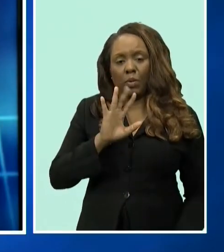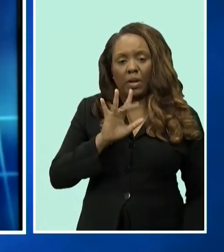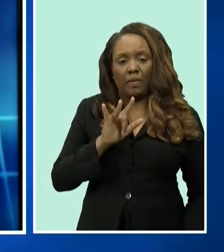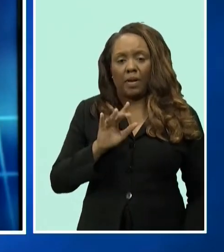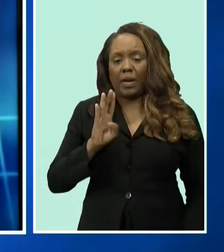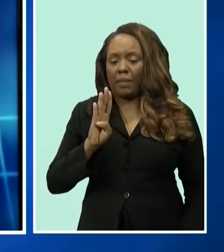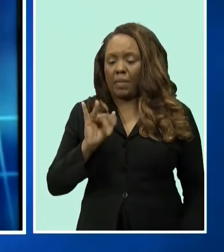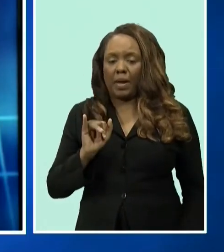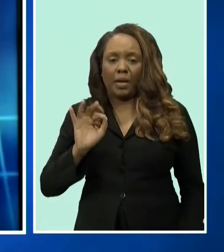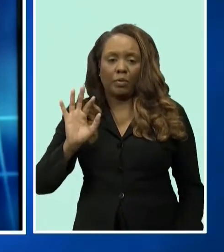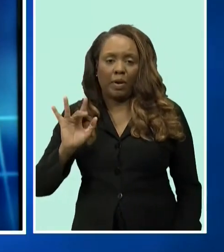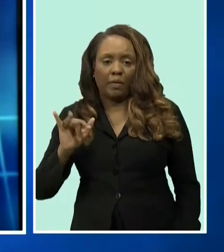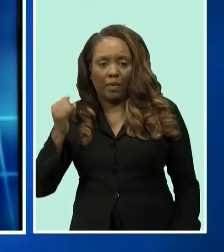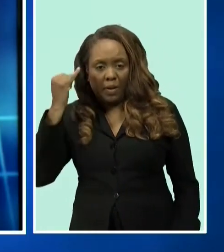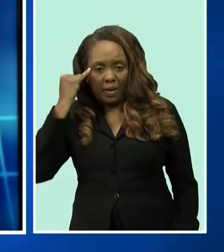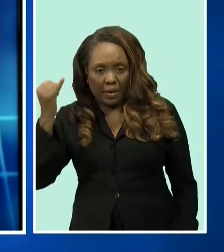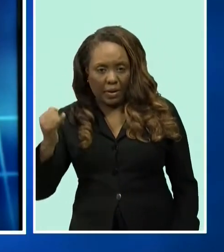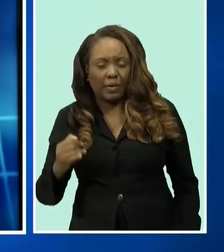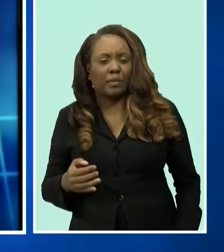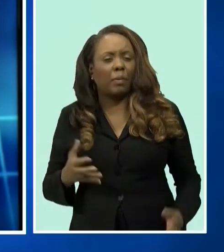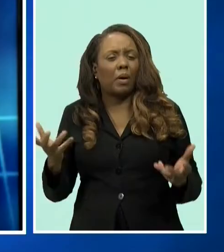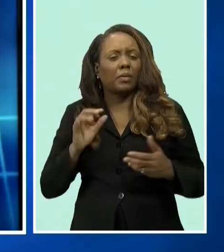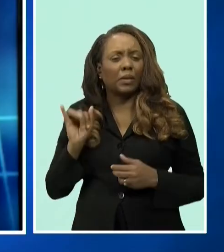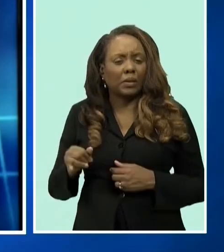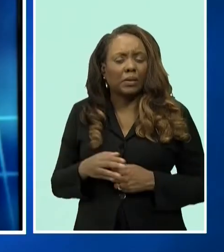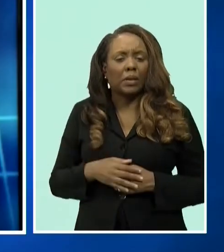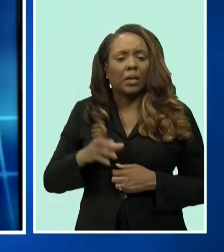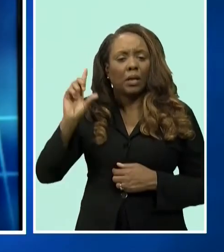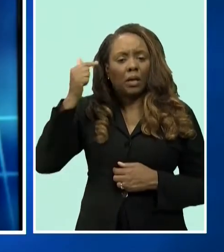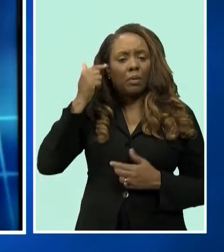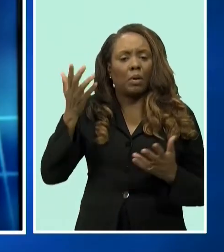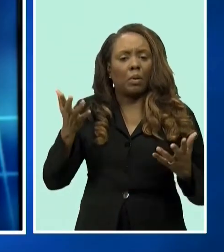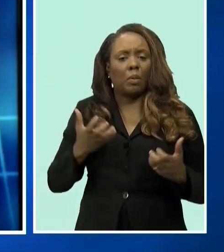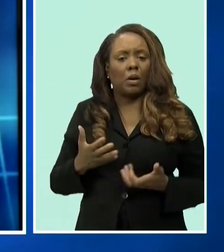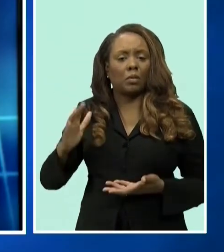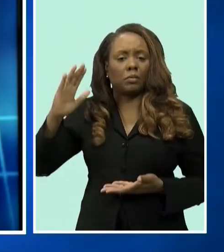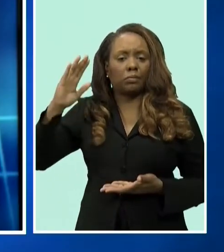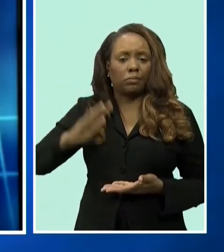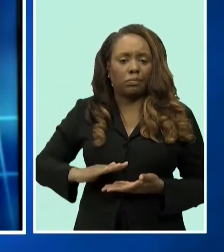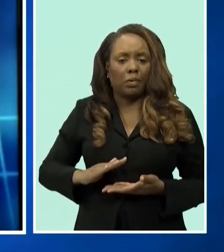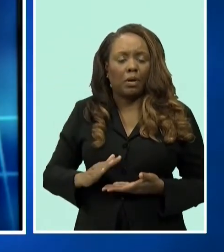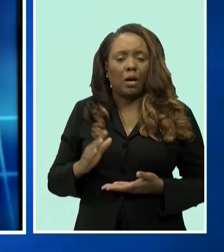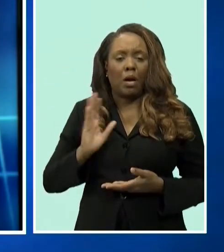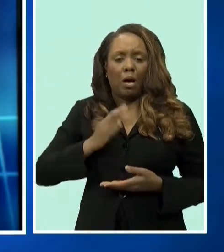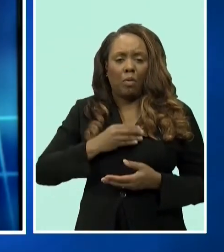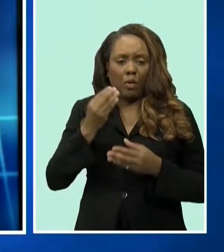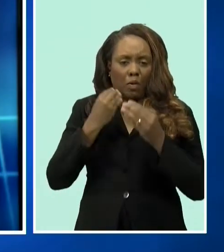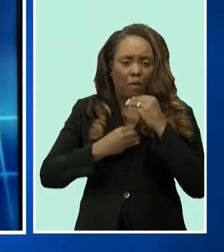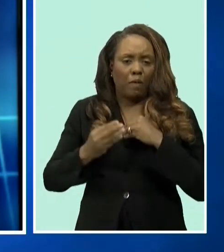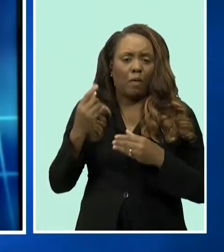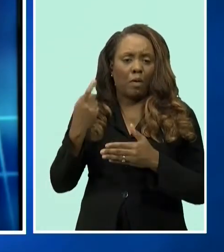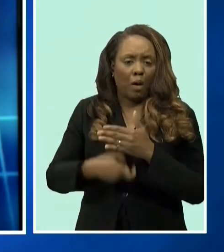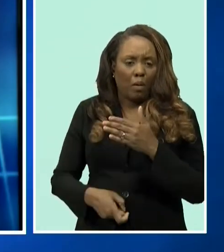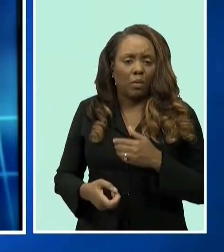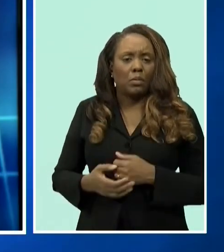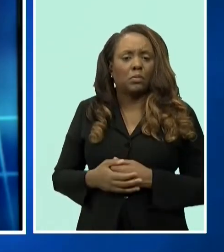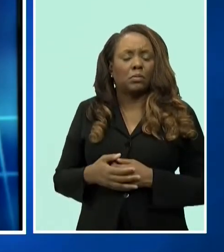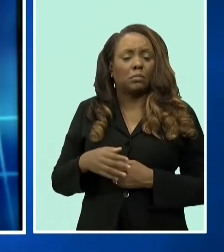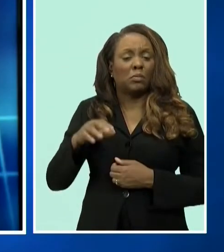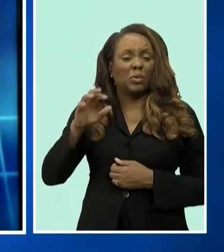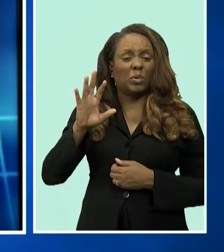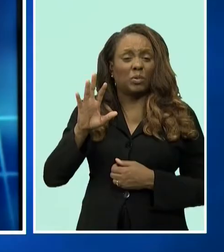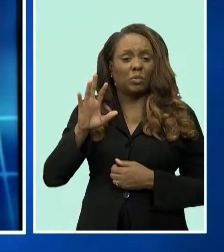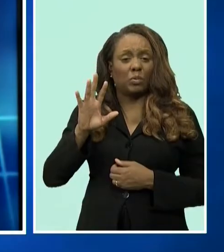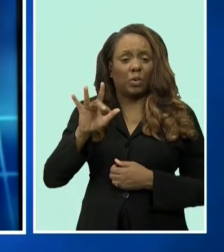initiative. Through it, heads of government have committed to reducing the region's large food import bill by 25% by the